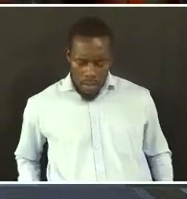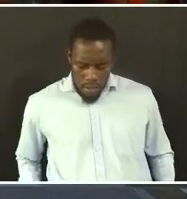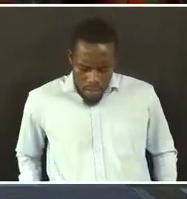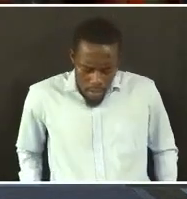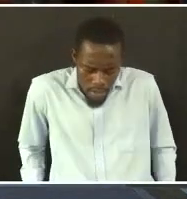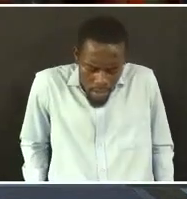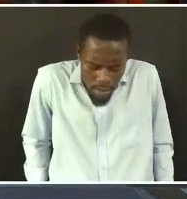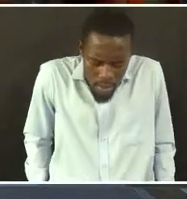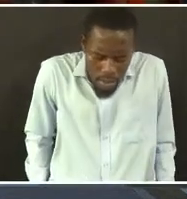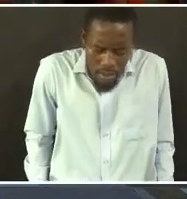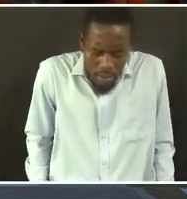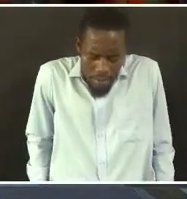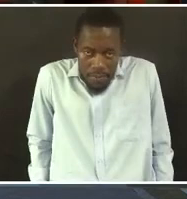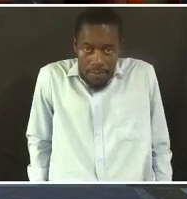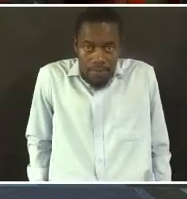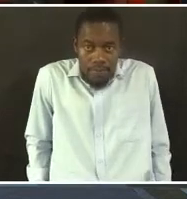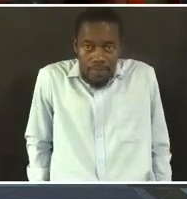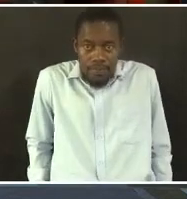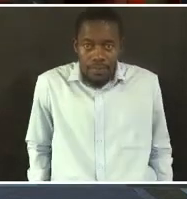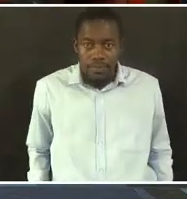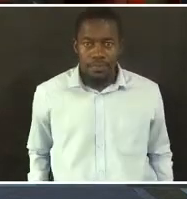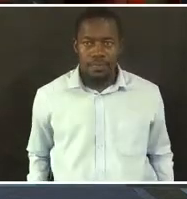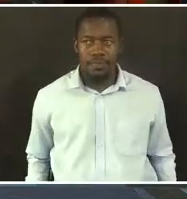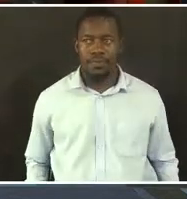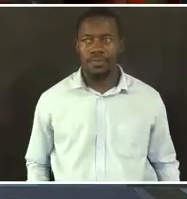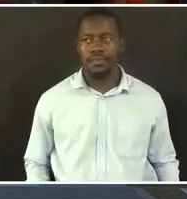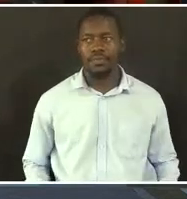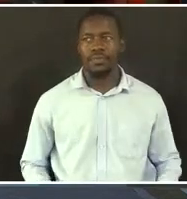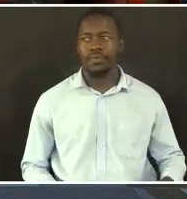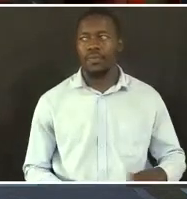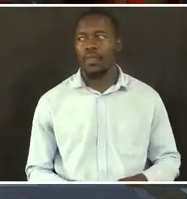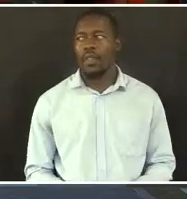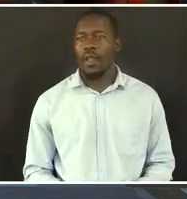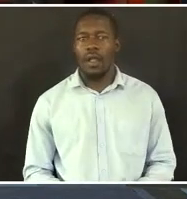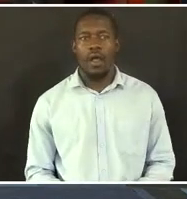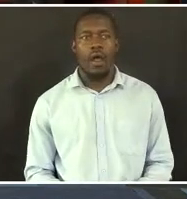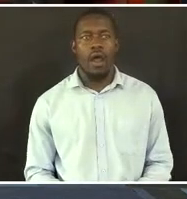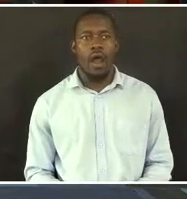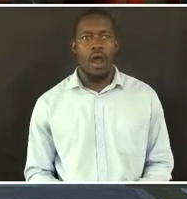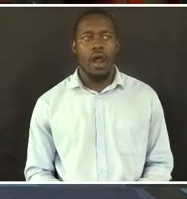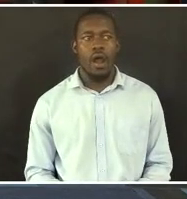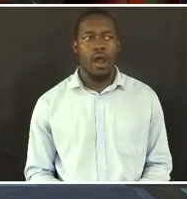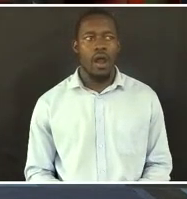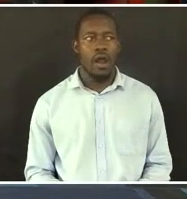very important for us to understand where this ministry is coming from.